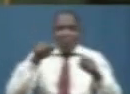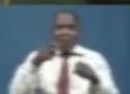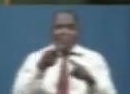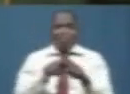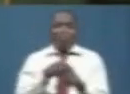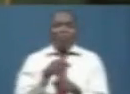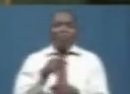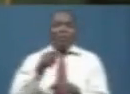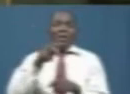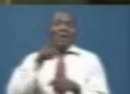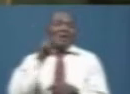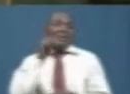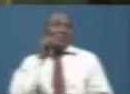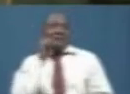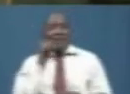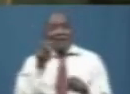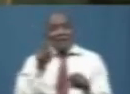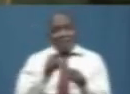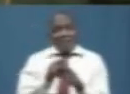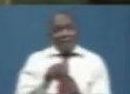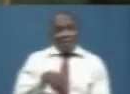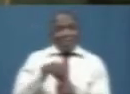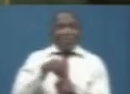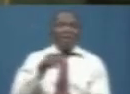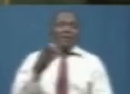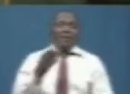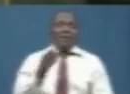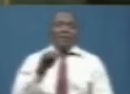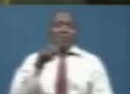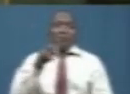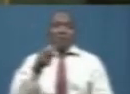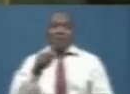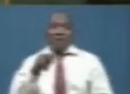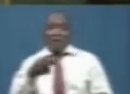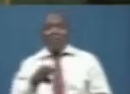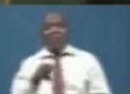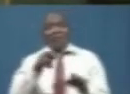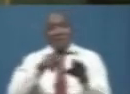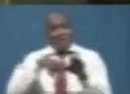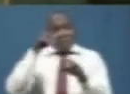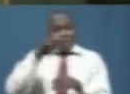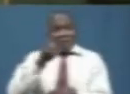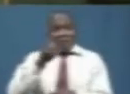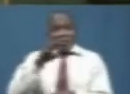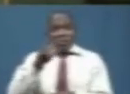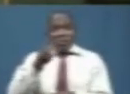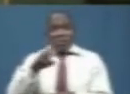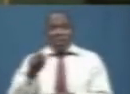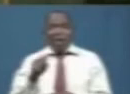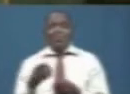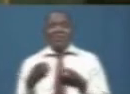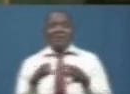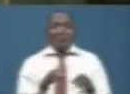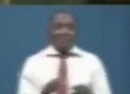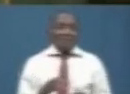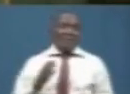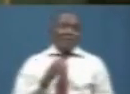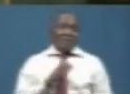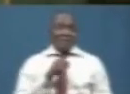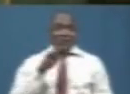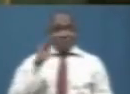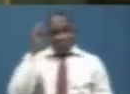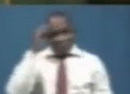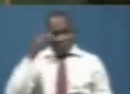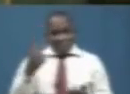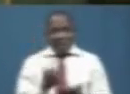of Nigeria, His Excellency Goodluck Jonathan, the chair of the ECOWAS, the Council of ECOWAS Ministers, the